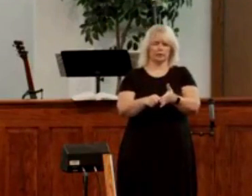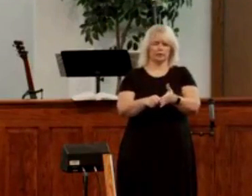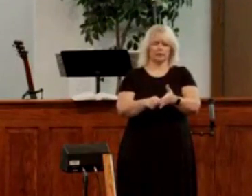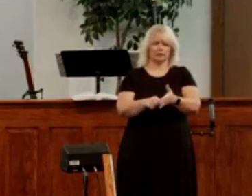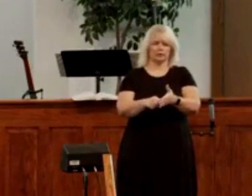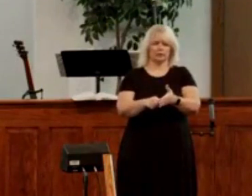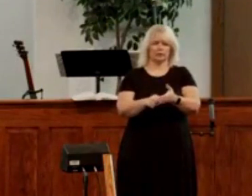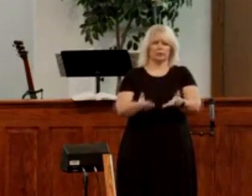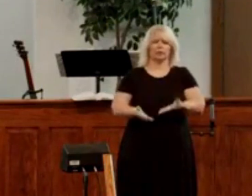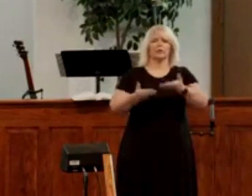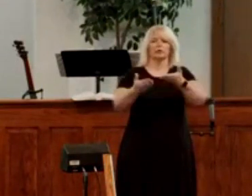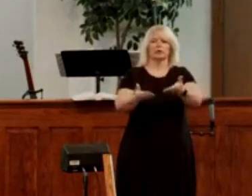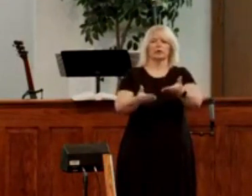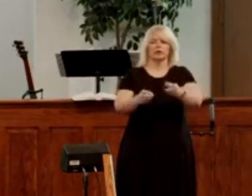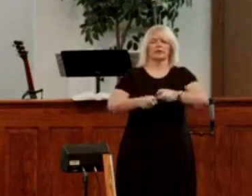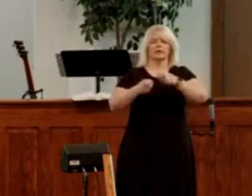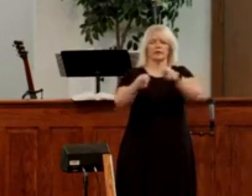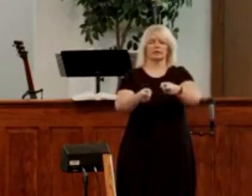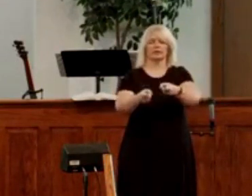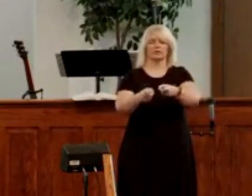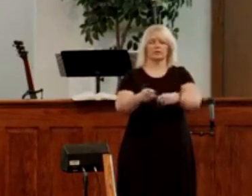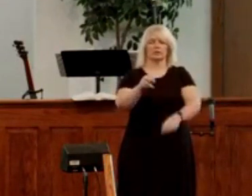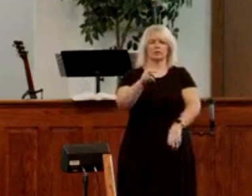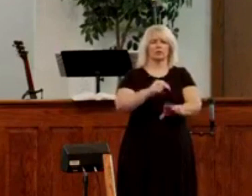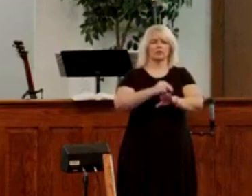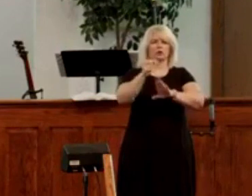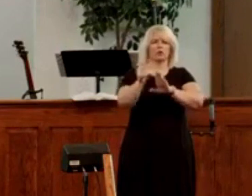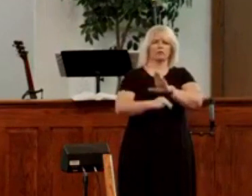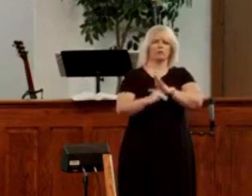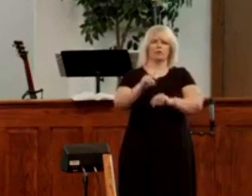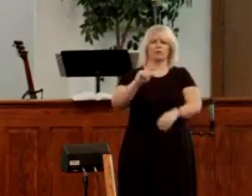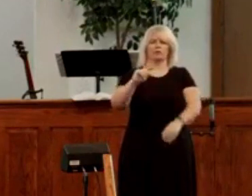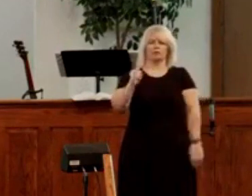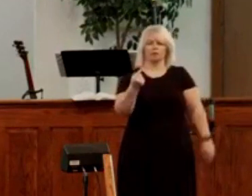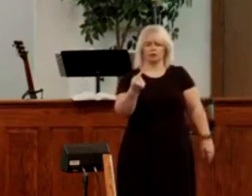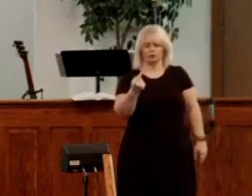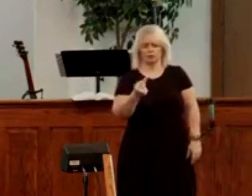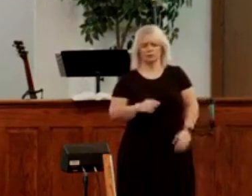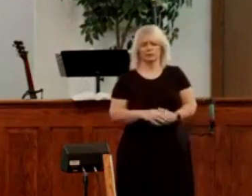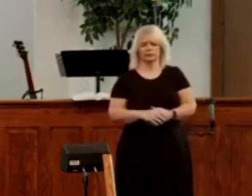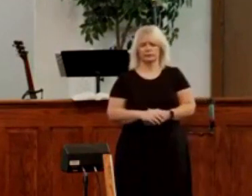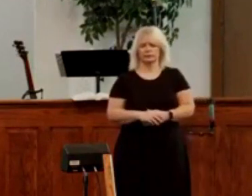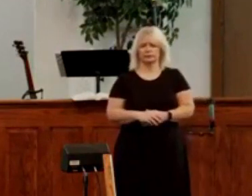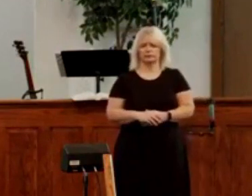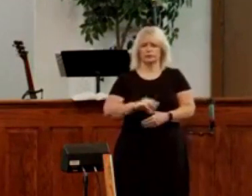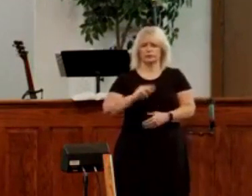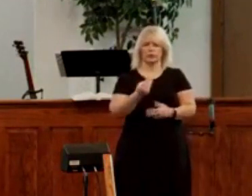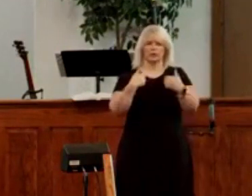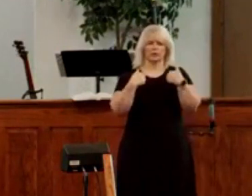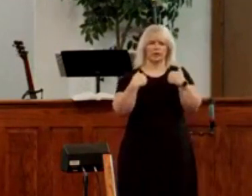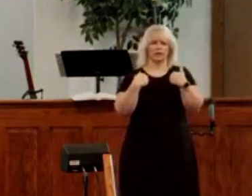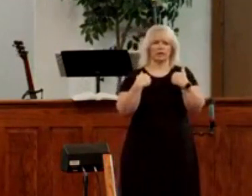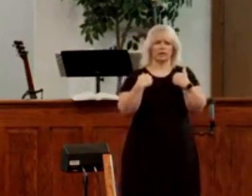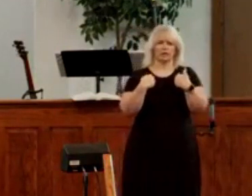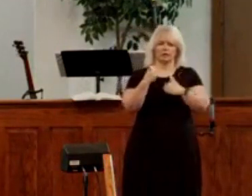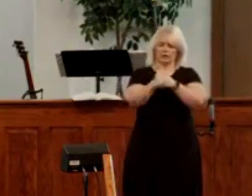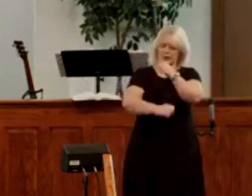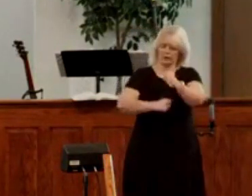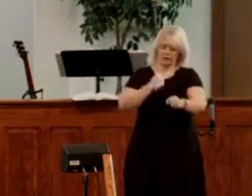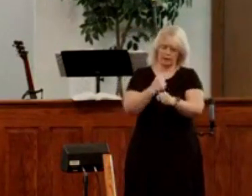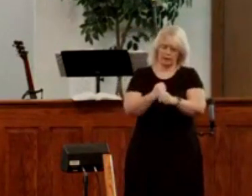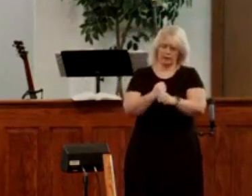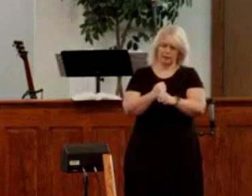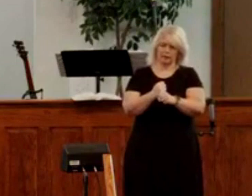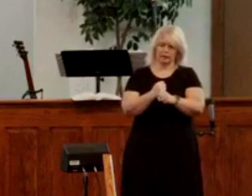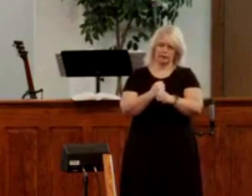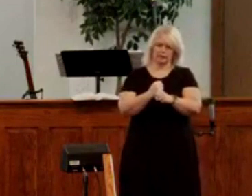gifts will be made on November the 1st. So we've had a year.